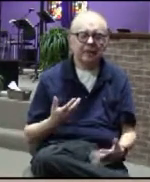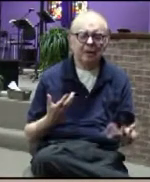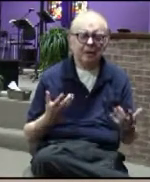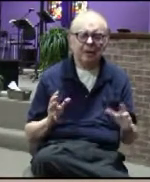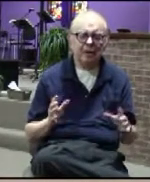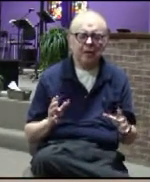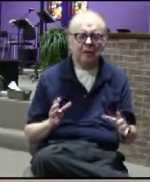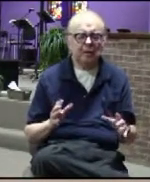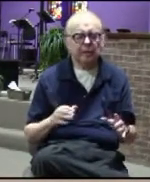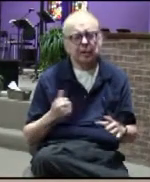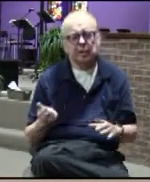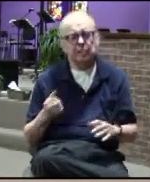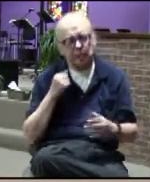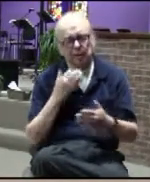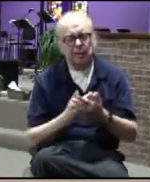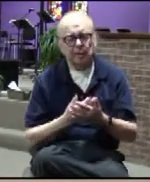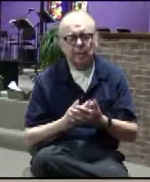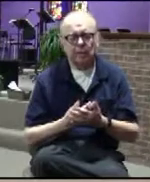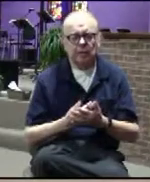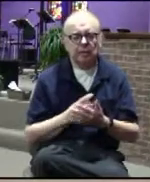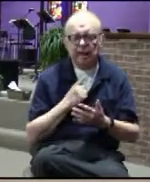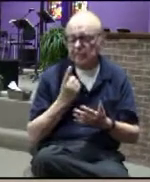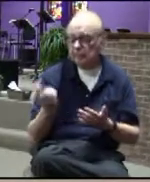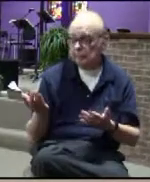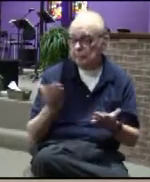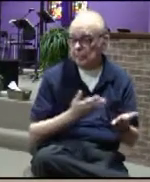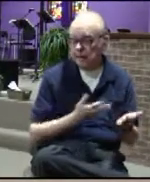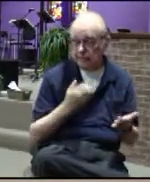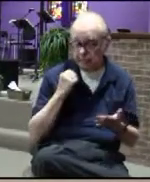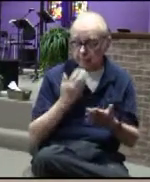you don't want her he said well bring her here